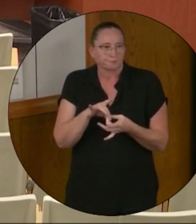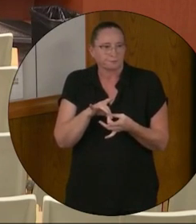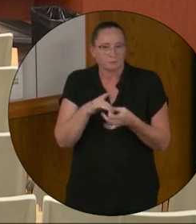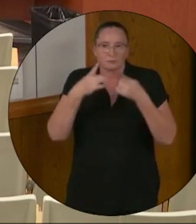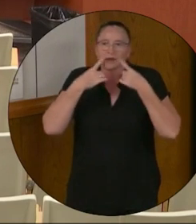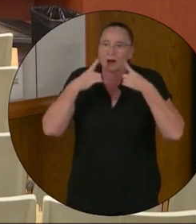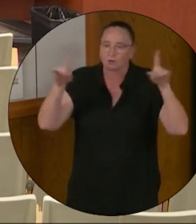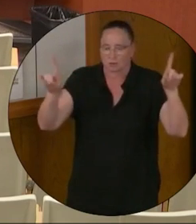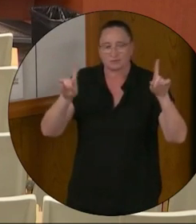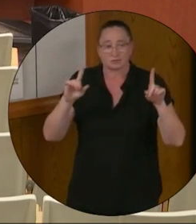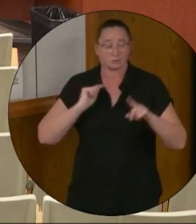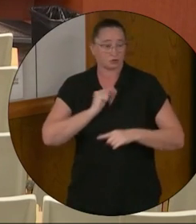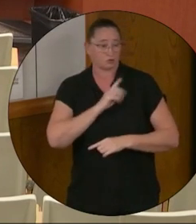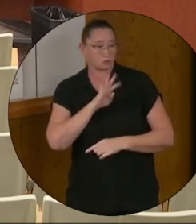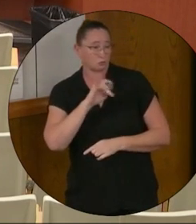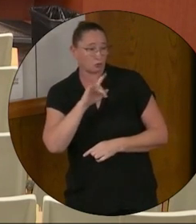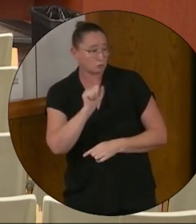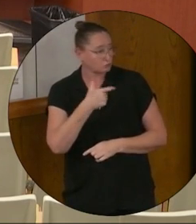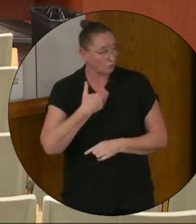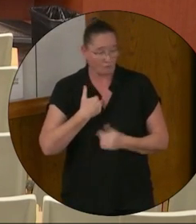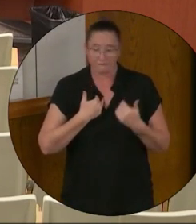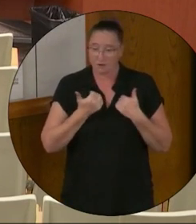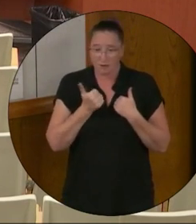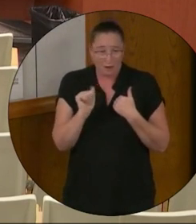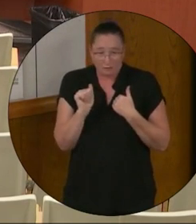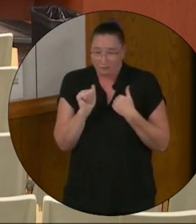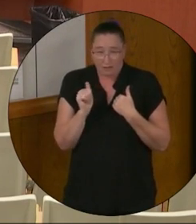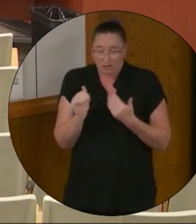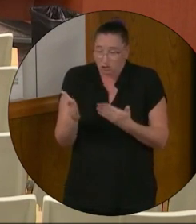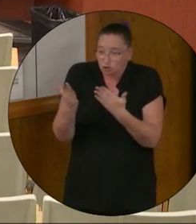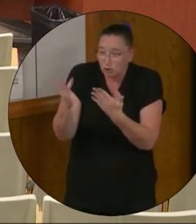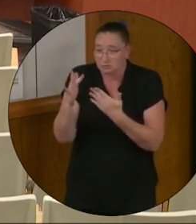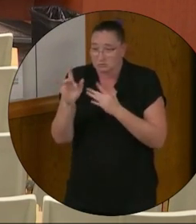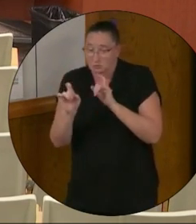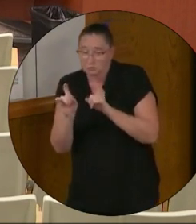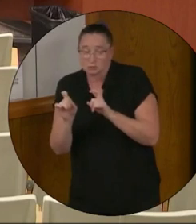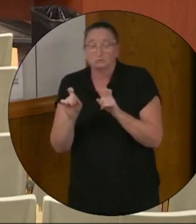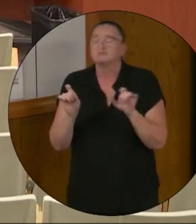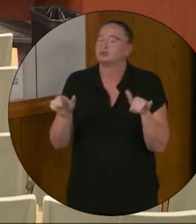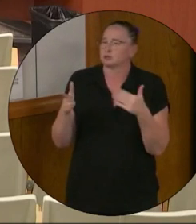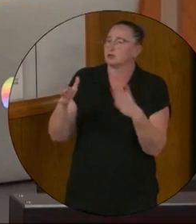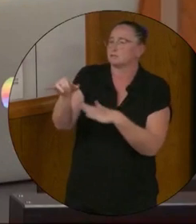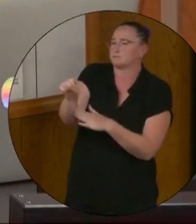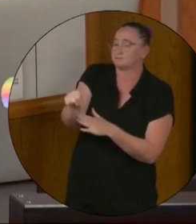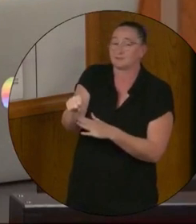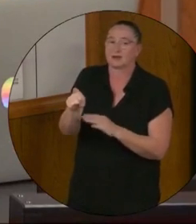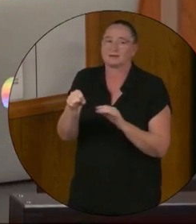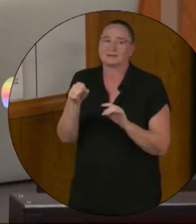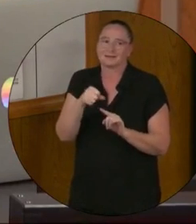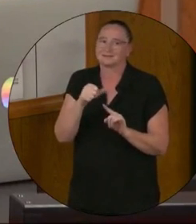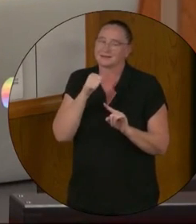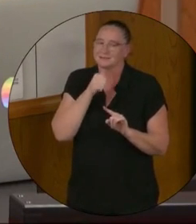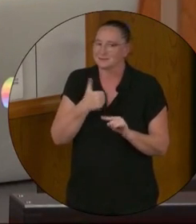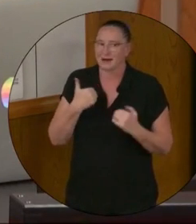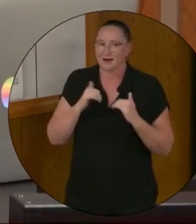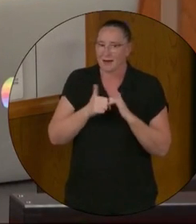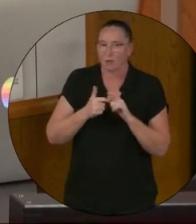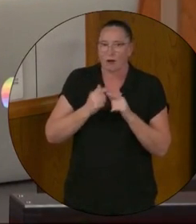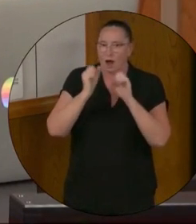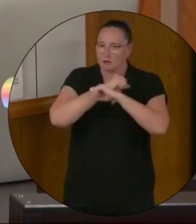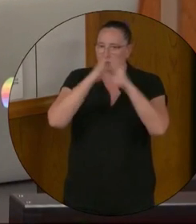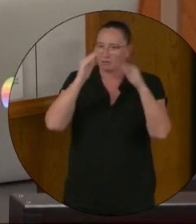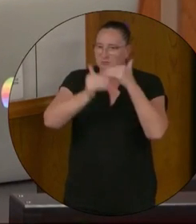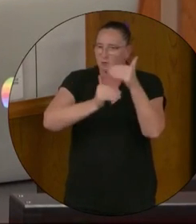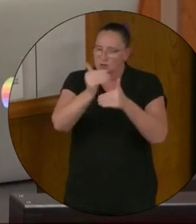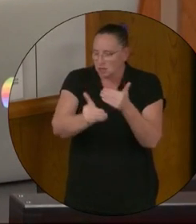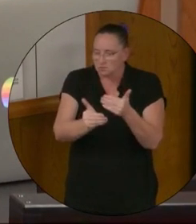outcomes. Trustee Brooks, do you have any suggestions? Yes. So far, this is not how I envisioned this process being.